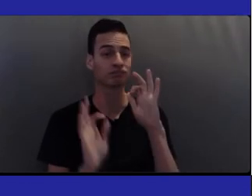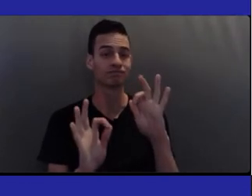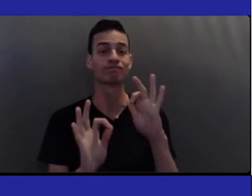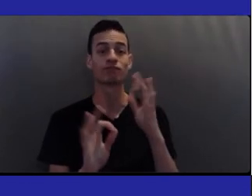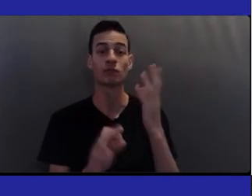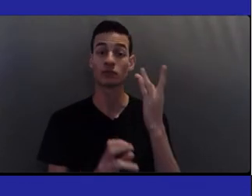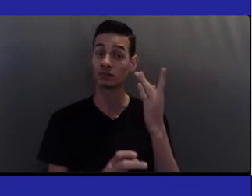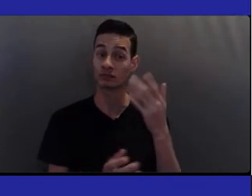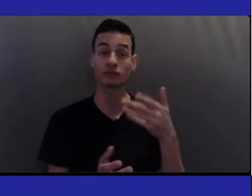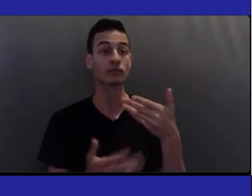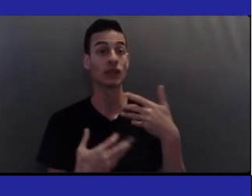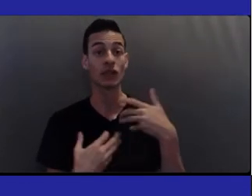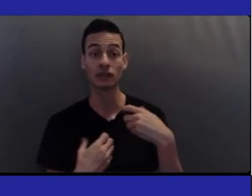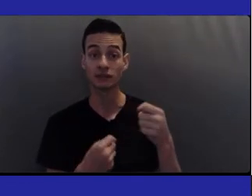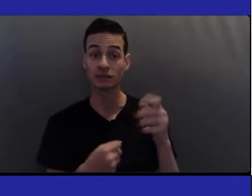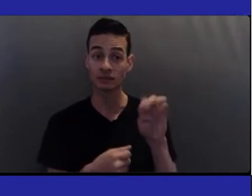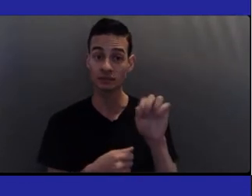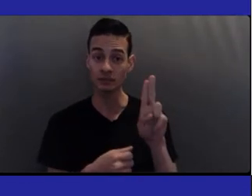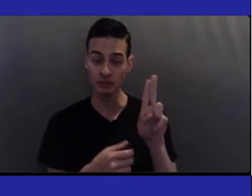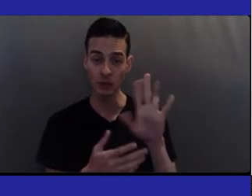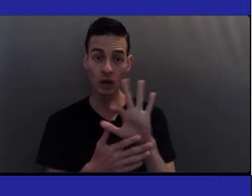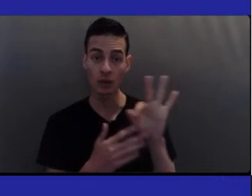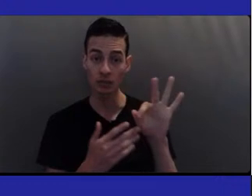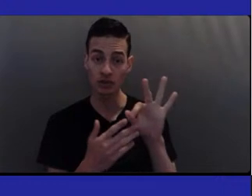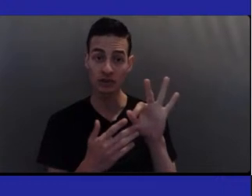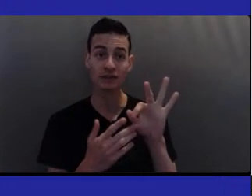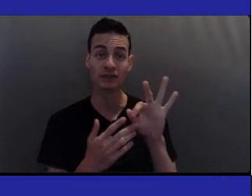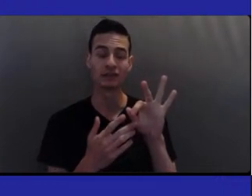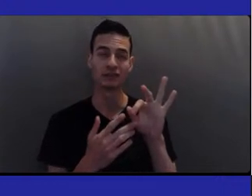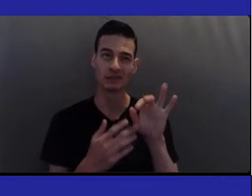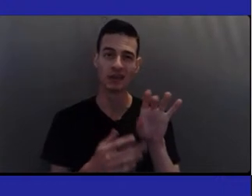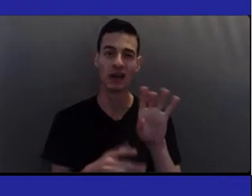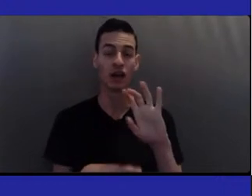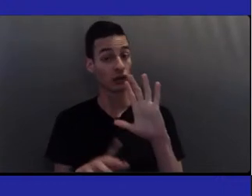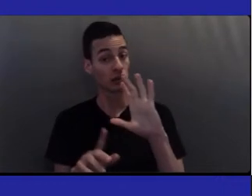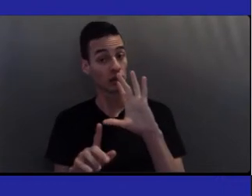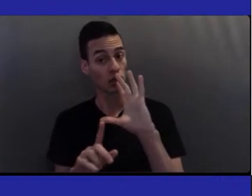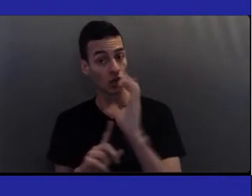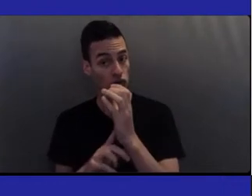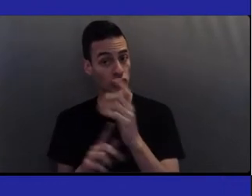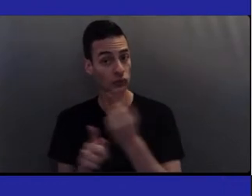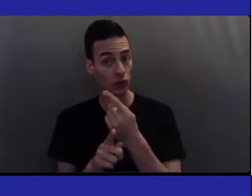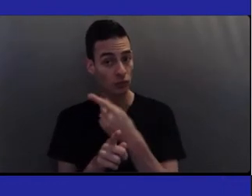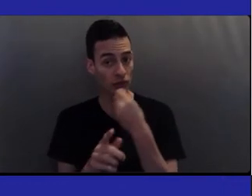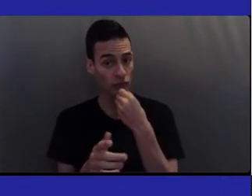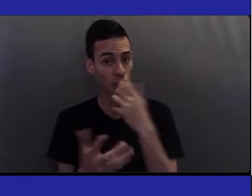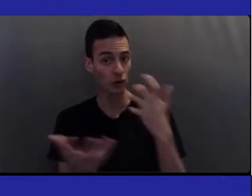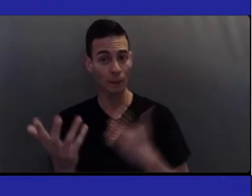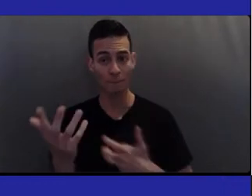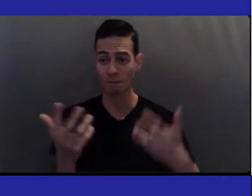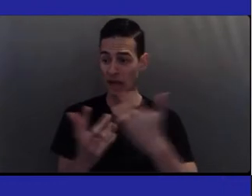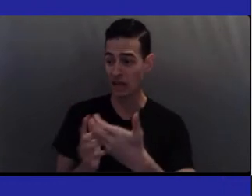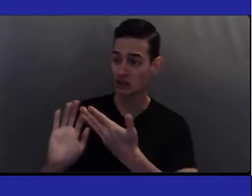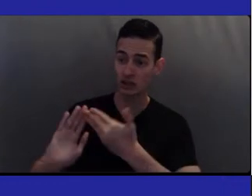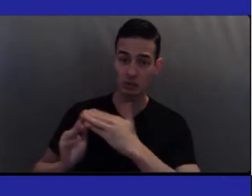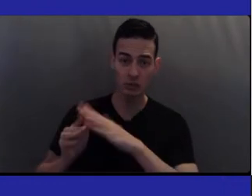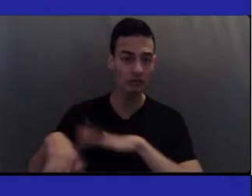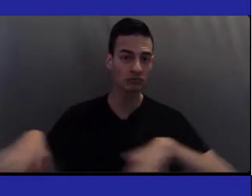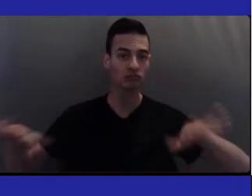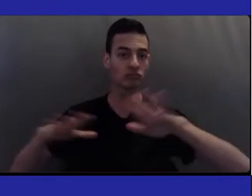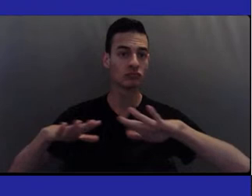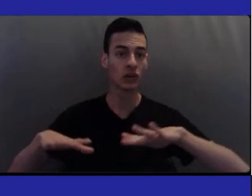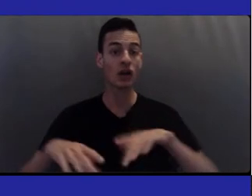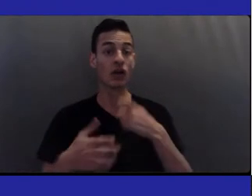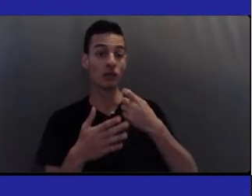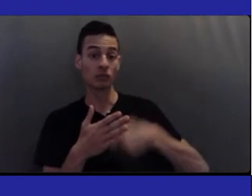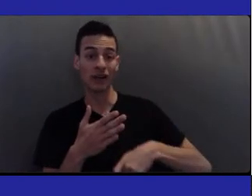culturally sensitive and ethnically and culturally appropriate food options in the community around them, price and the taste of the food, and